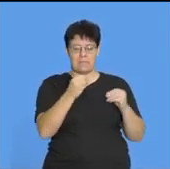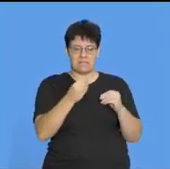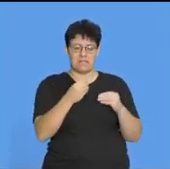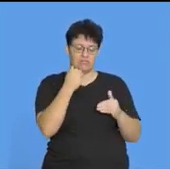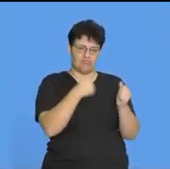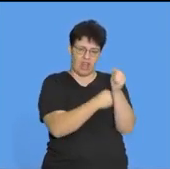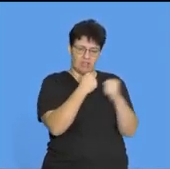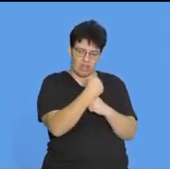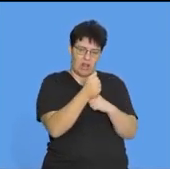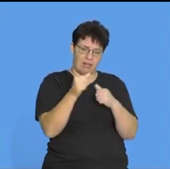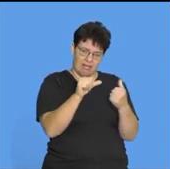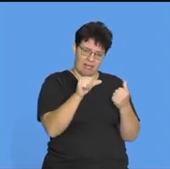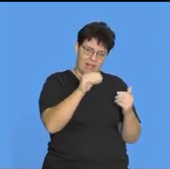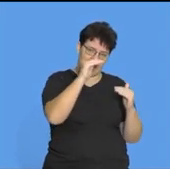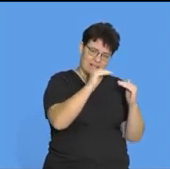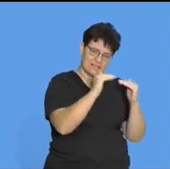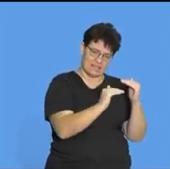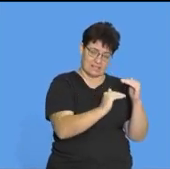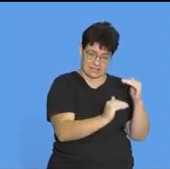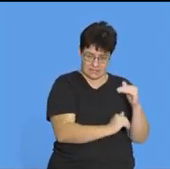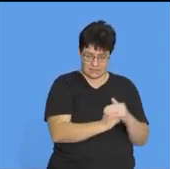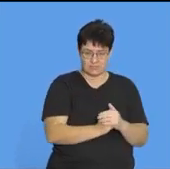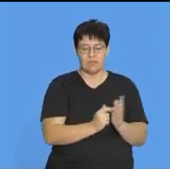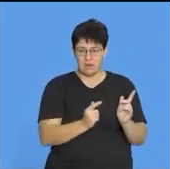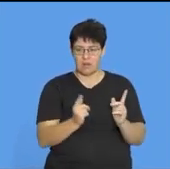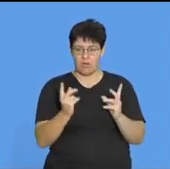structure. And so this corpus luteum then gradually